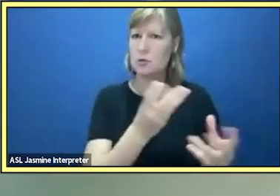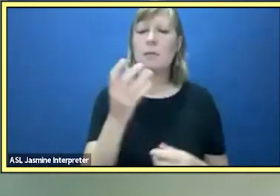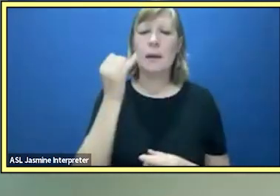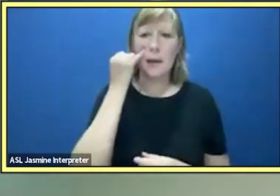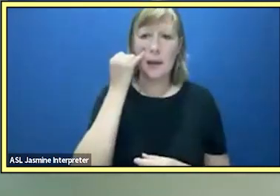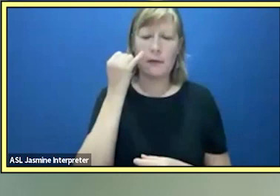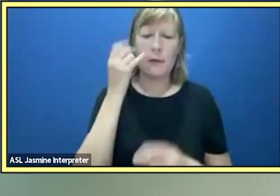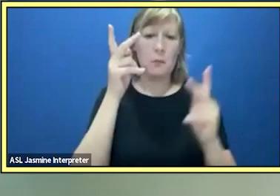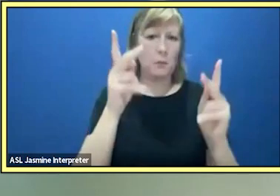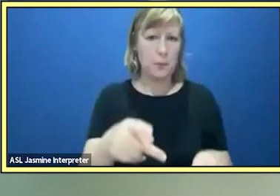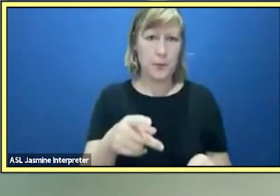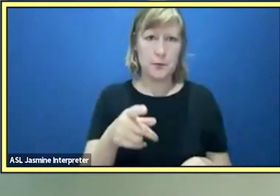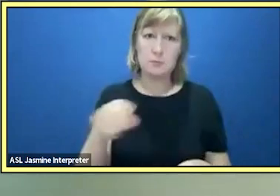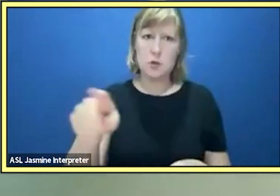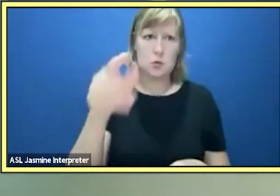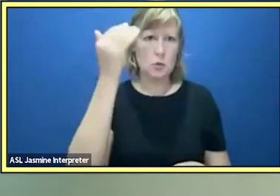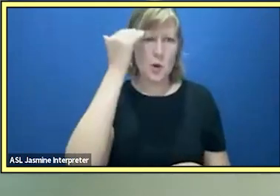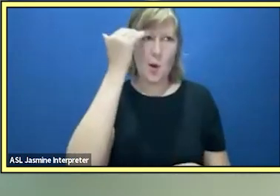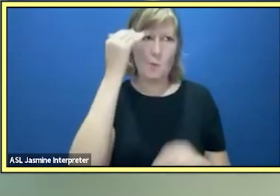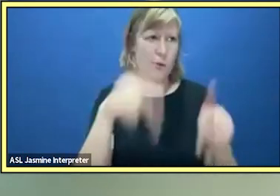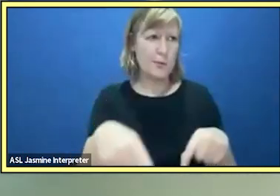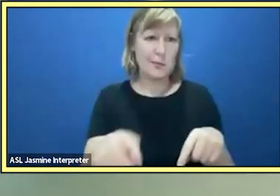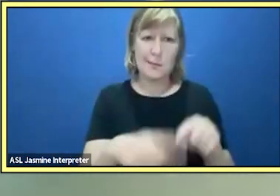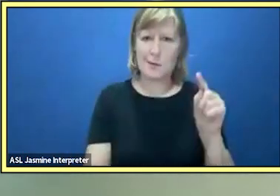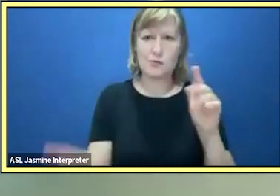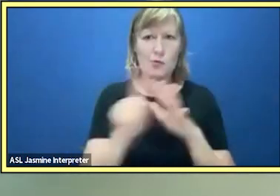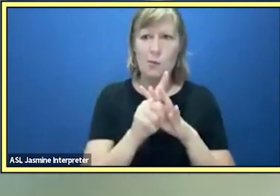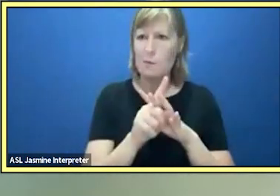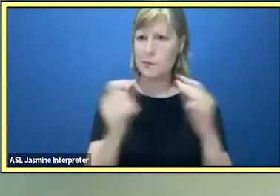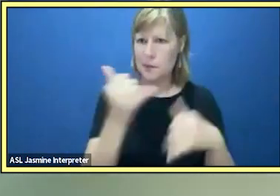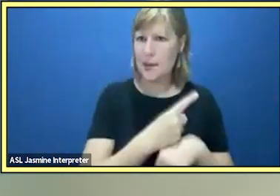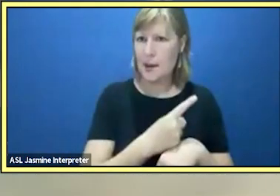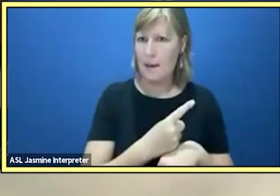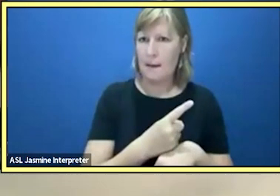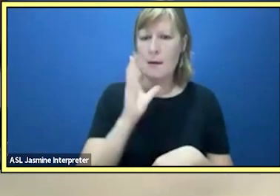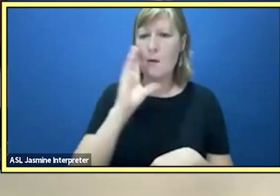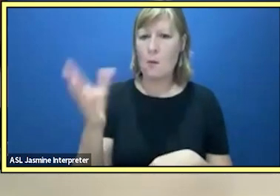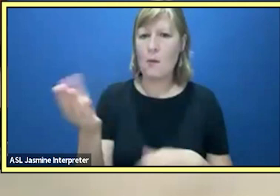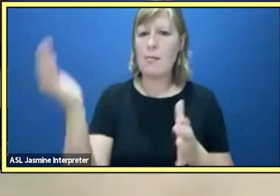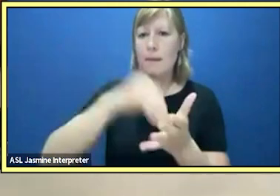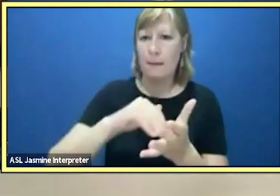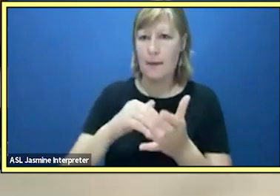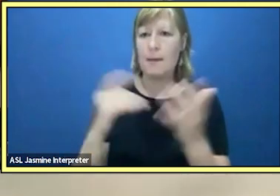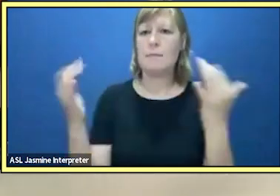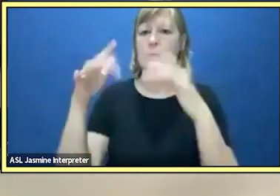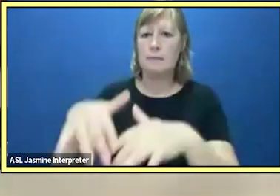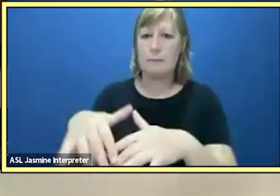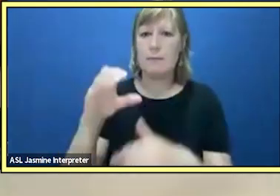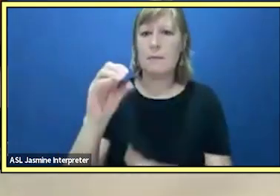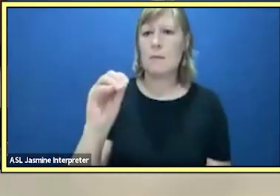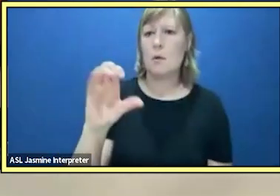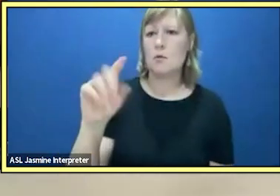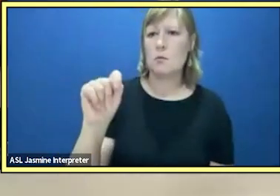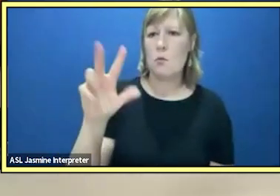was unable to, for whatever reason, attend today, there will be an in-person session on October 30th. Let